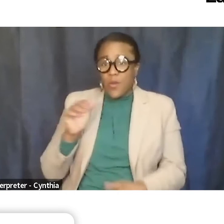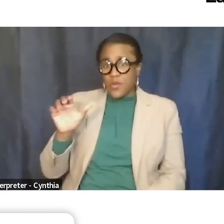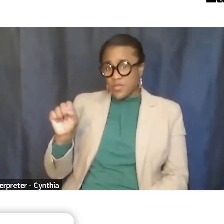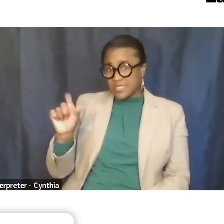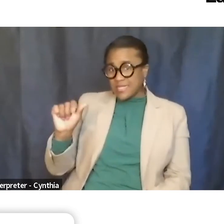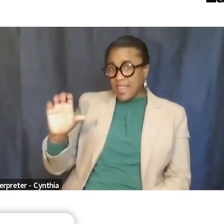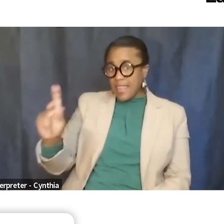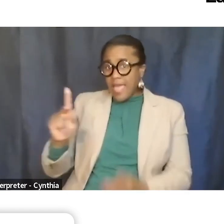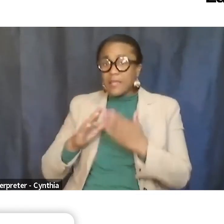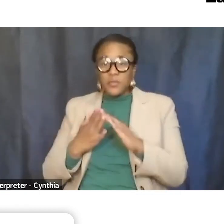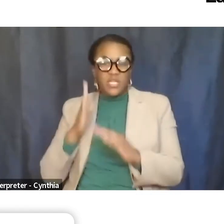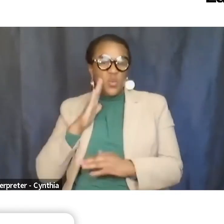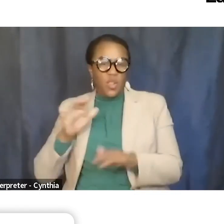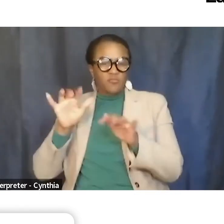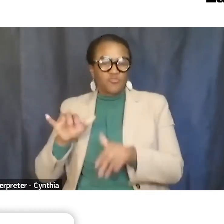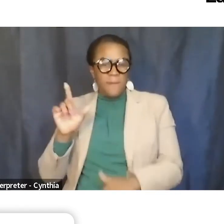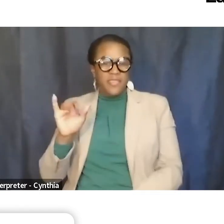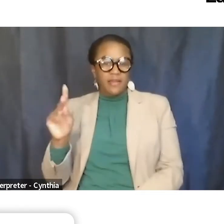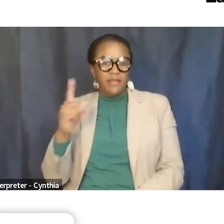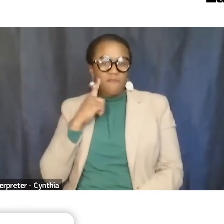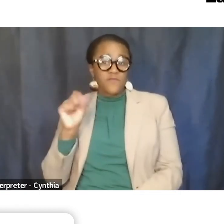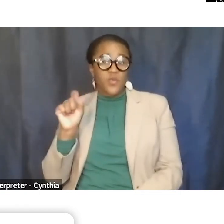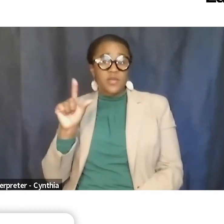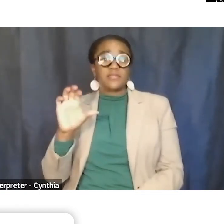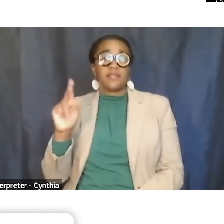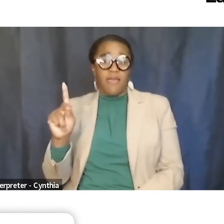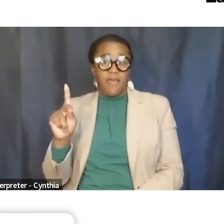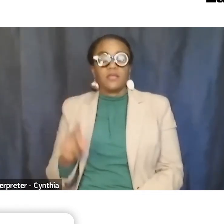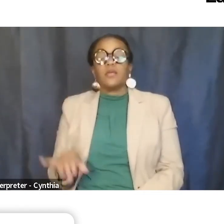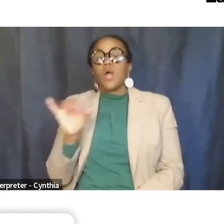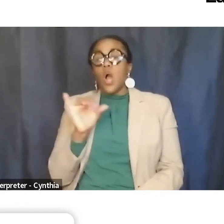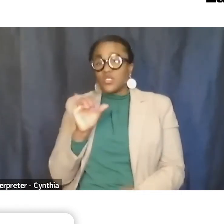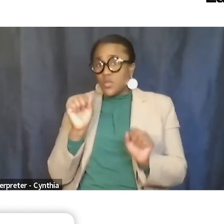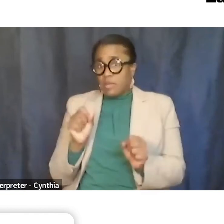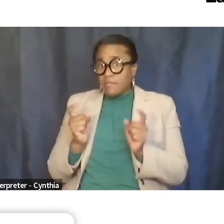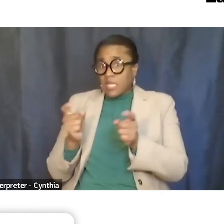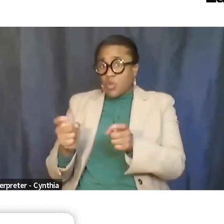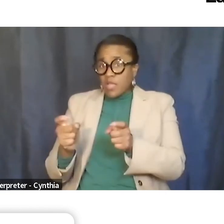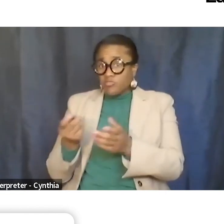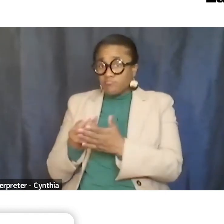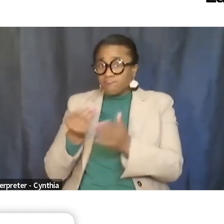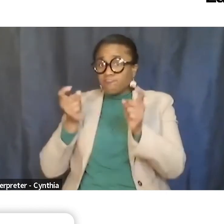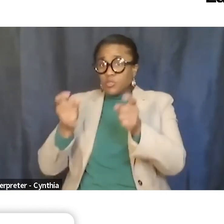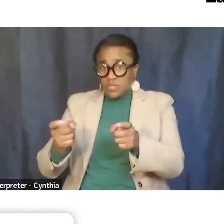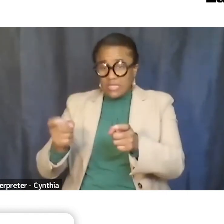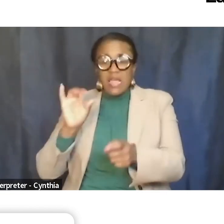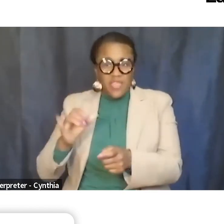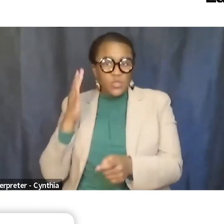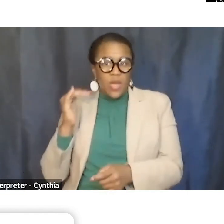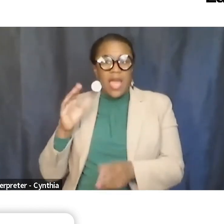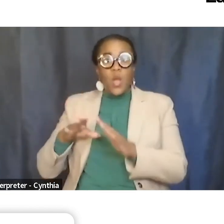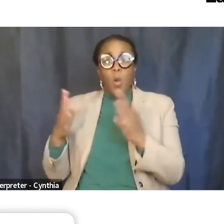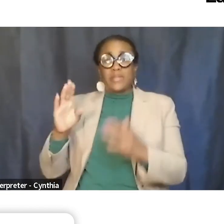We'll post the link in there one more time. If you are able to also make a donation, this is what keeps Open EDU